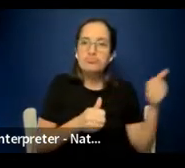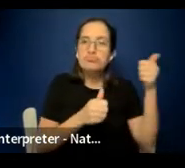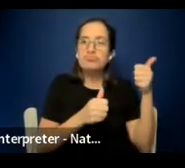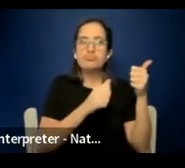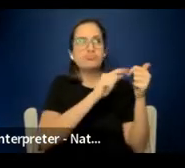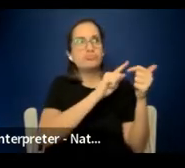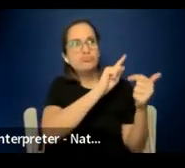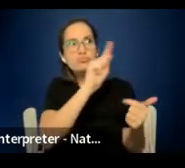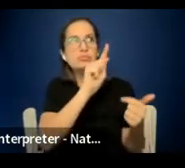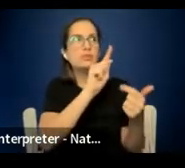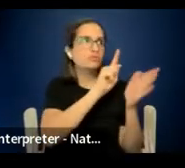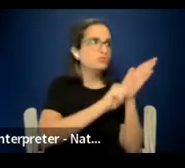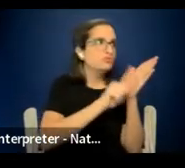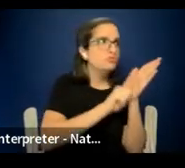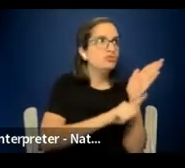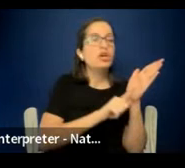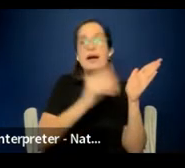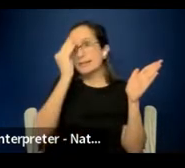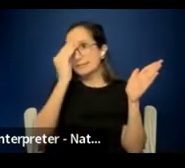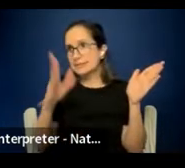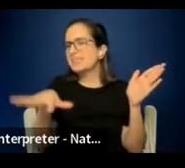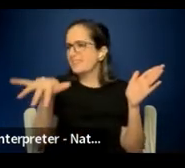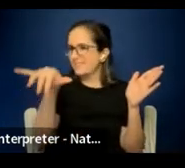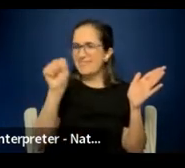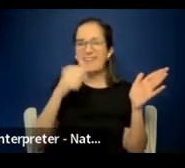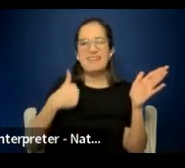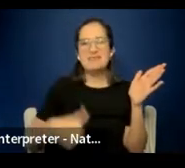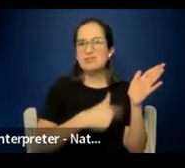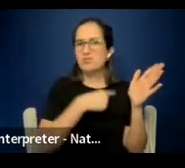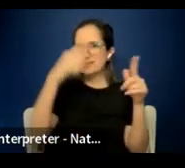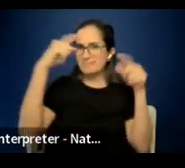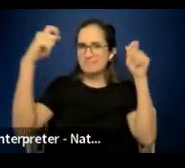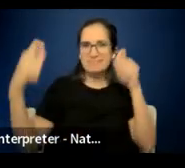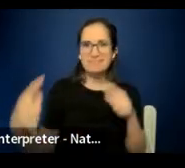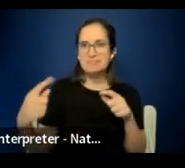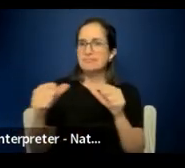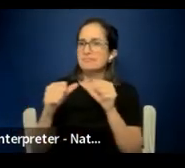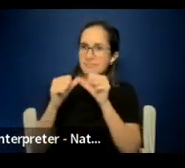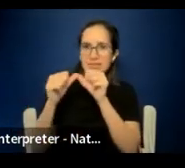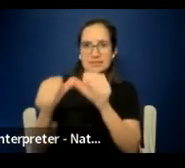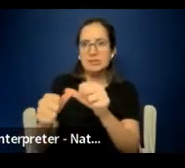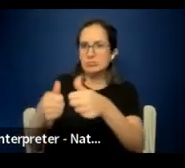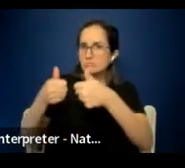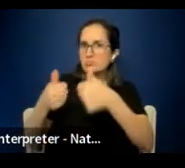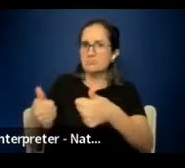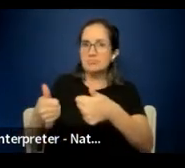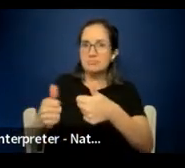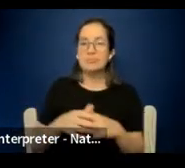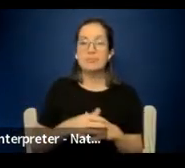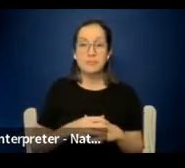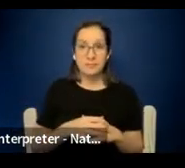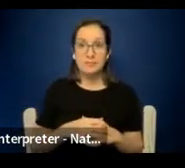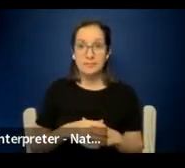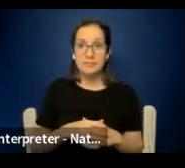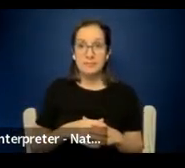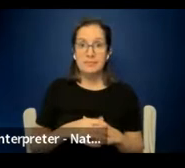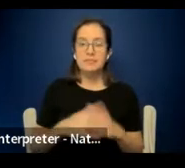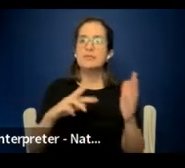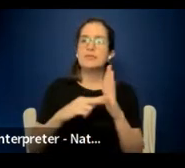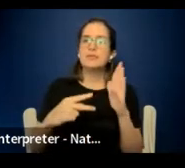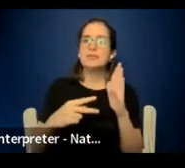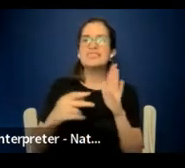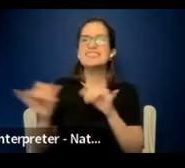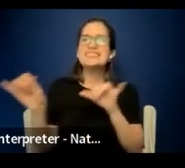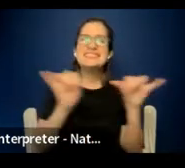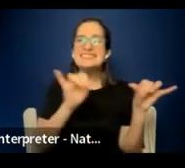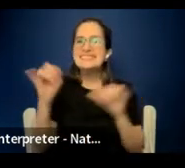yes, we're all signing off on this. Please continue in this direction. So thinking about just ways that you would work with a paid resource